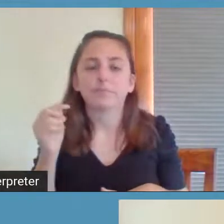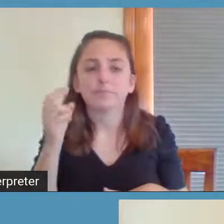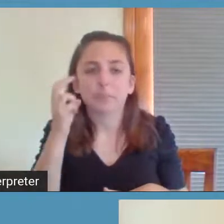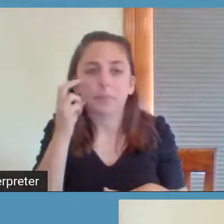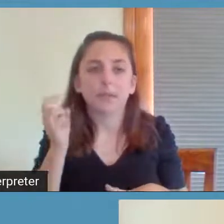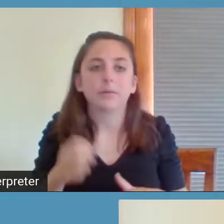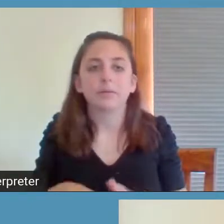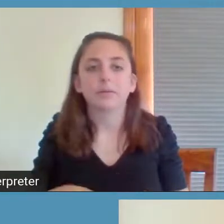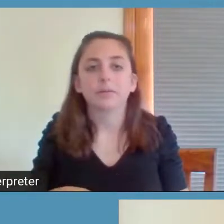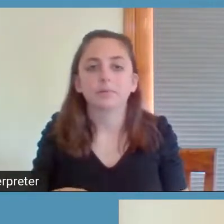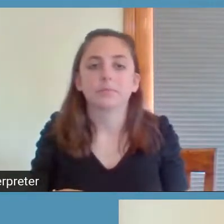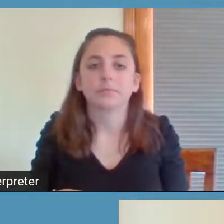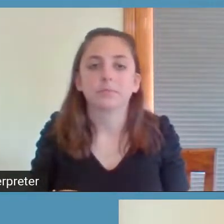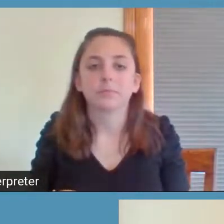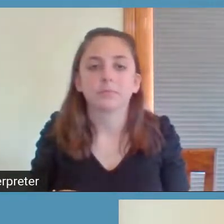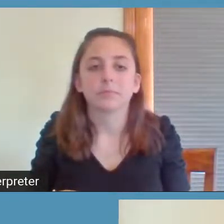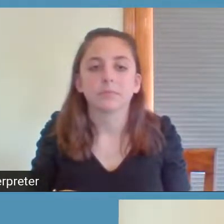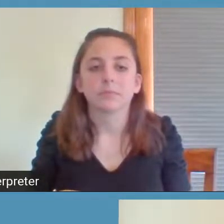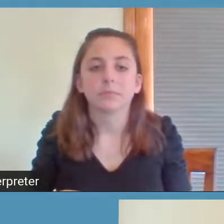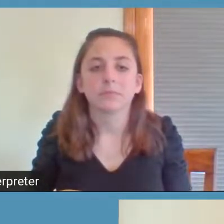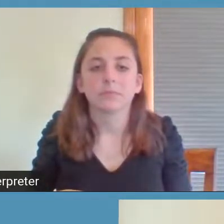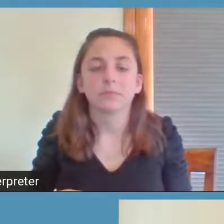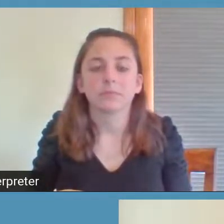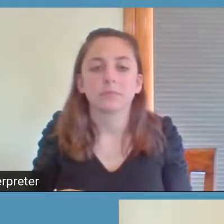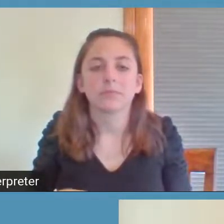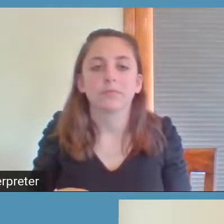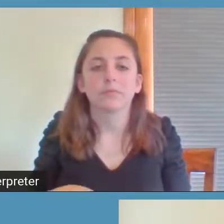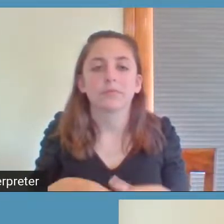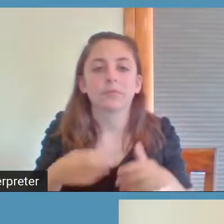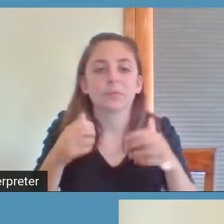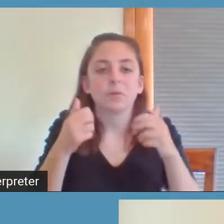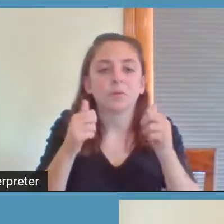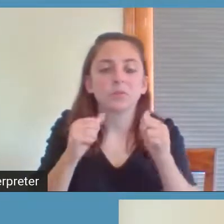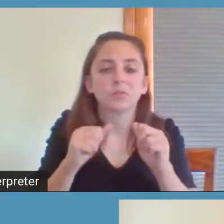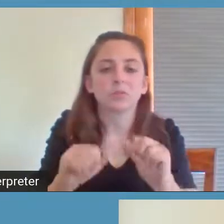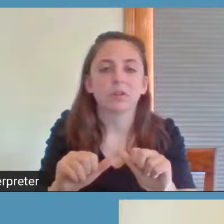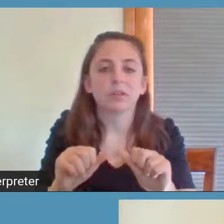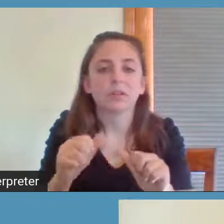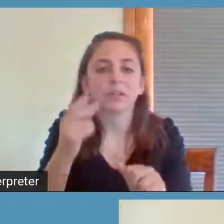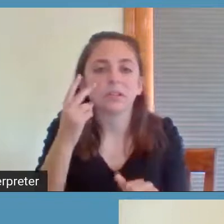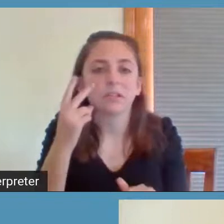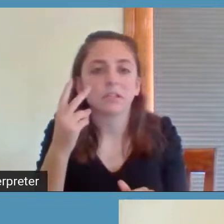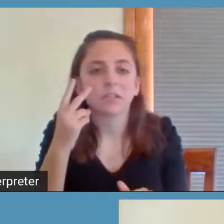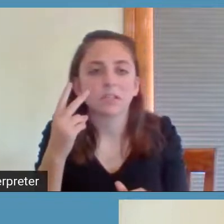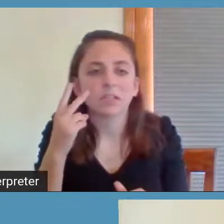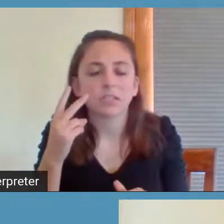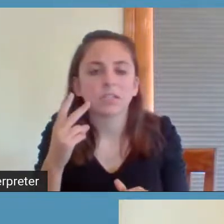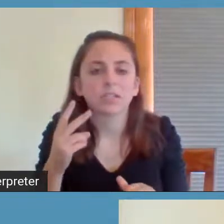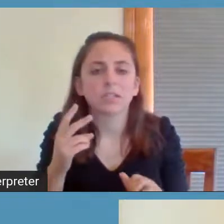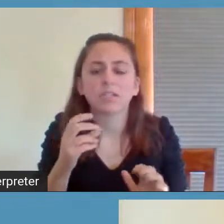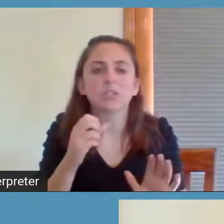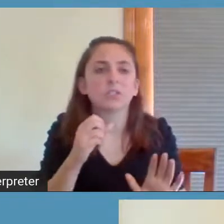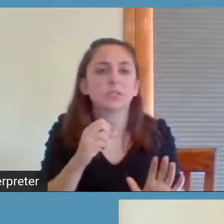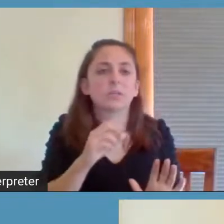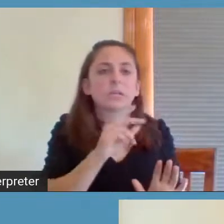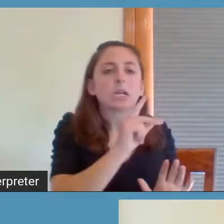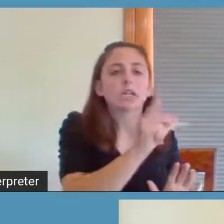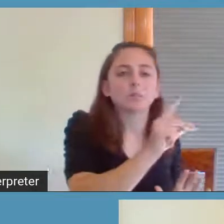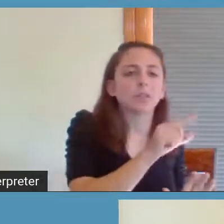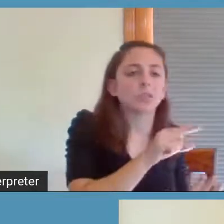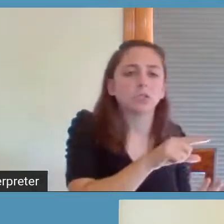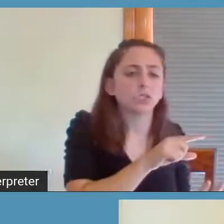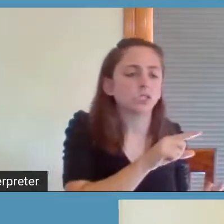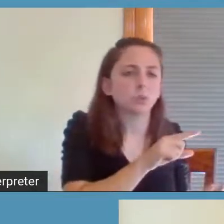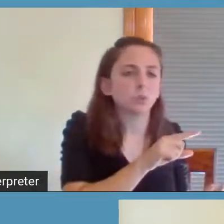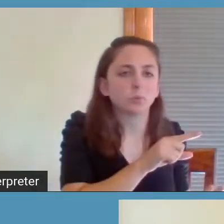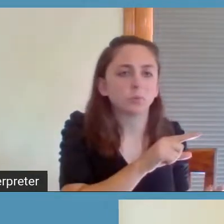There is for Second Life. I was trying to see. I don't see much for Kunst Matrix at all. But